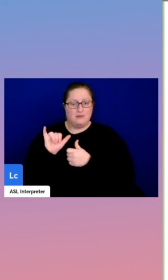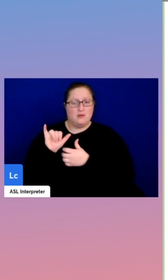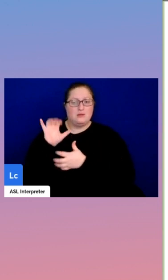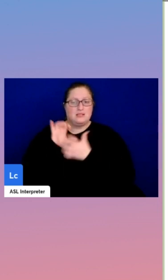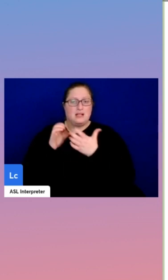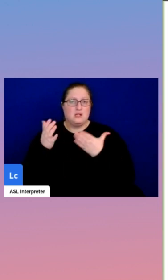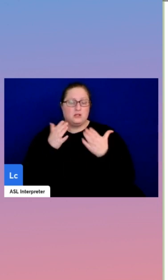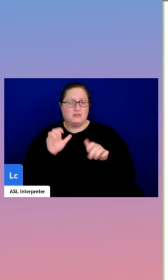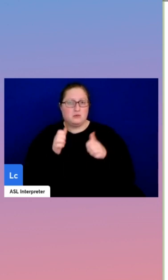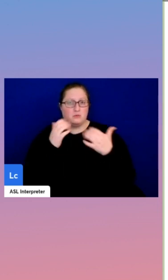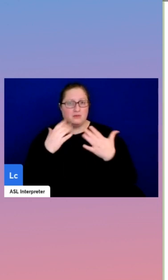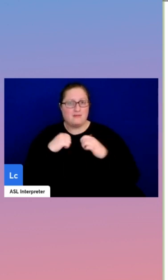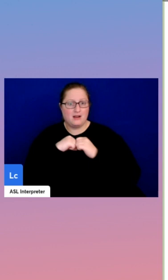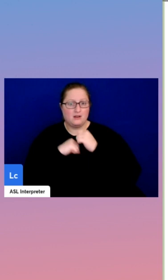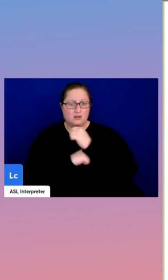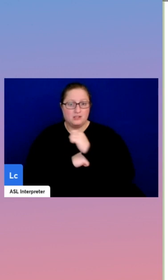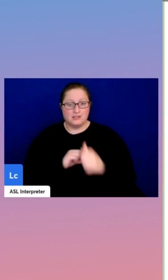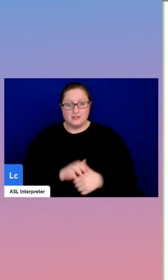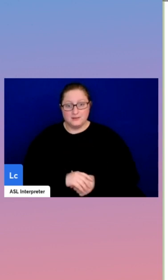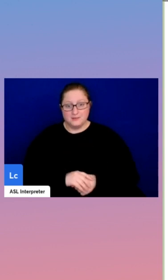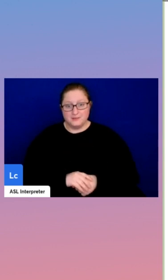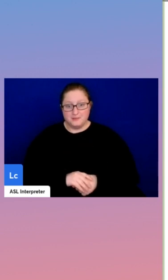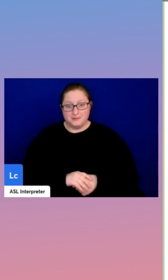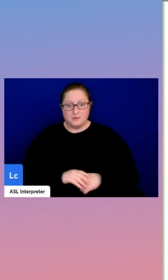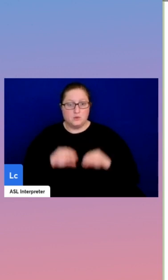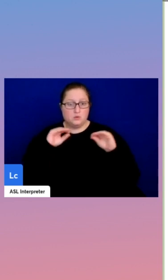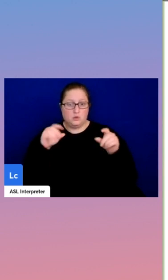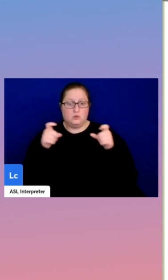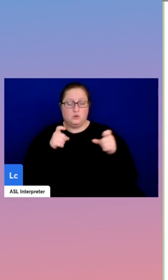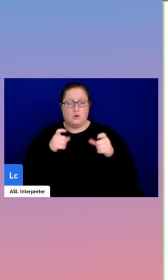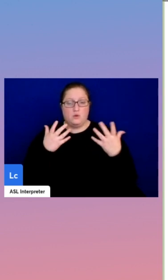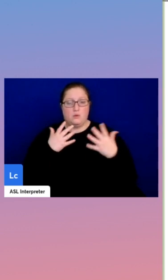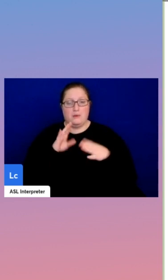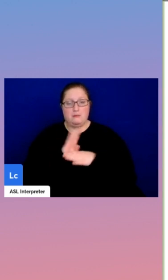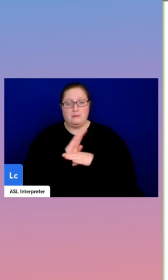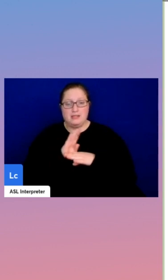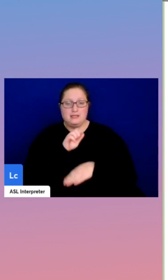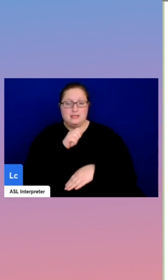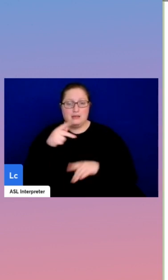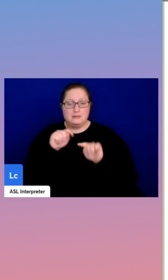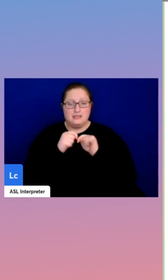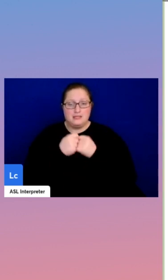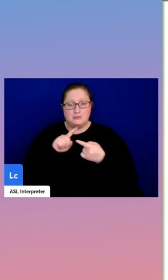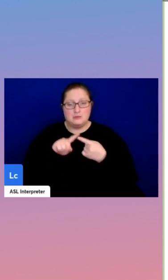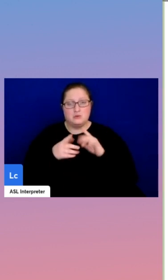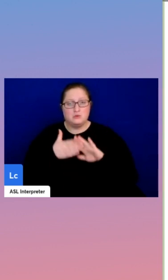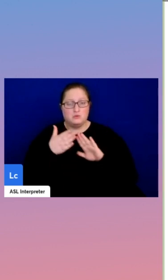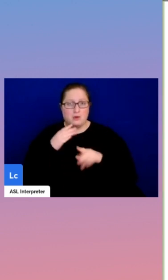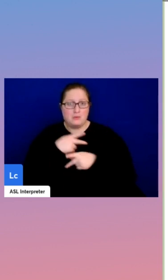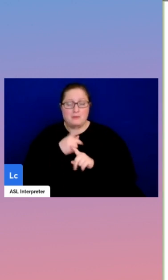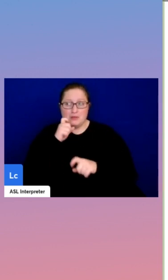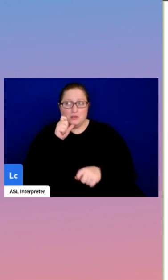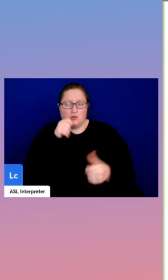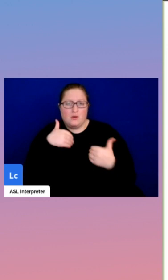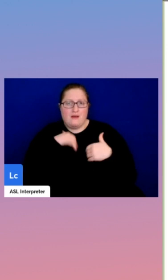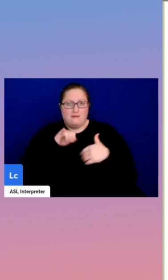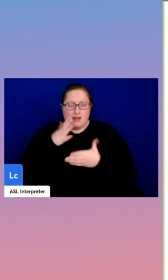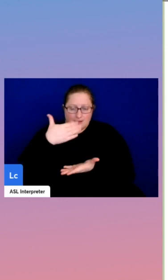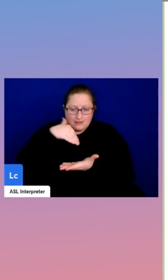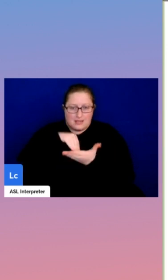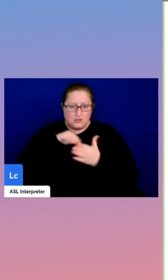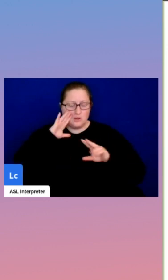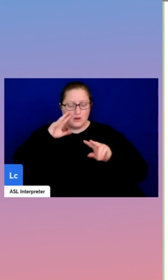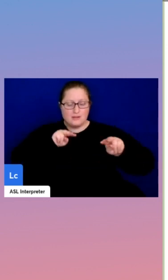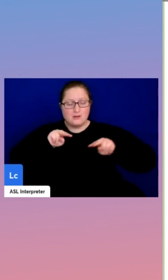provider constructs. There is no control over what business and application teams run productively because you don't have that centralized oversight, and